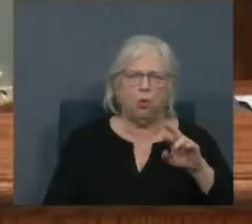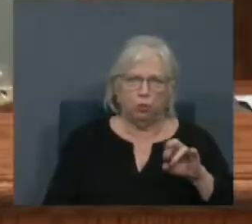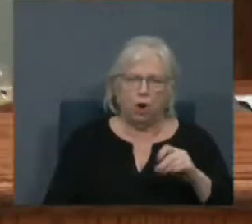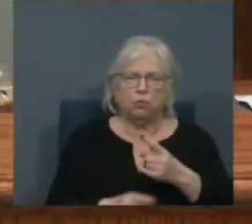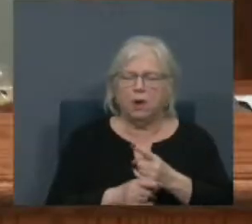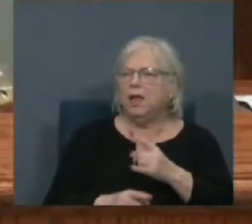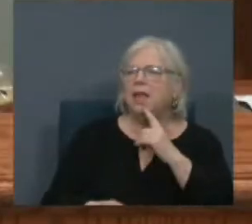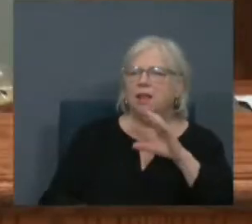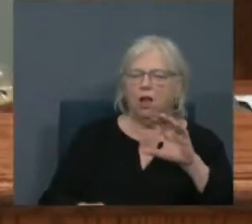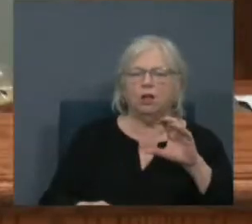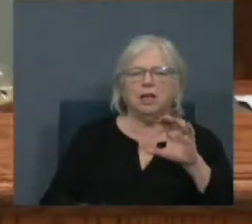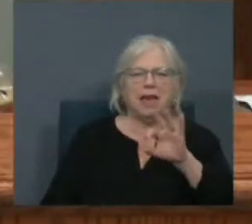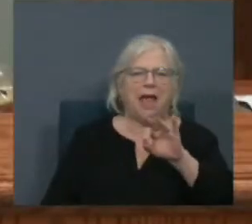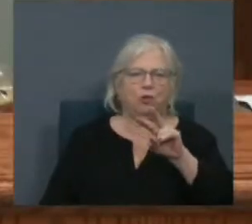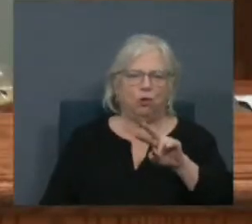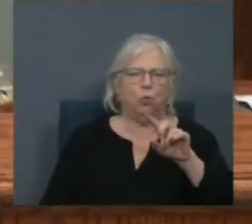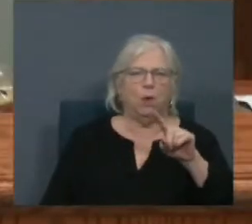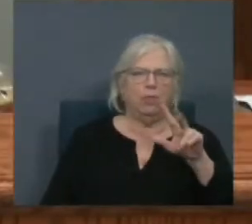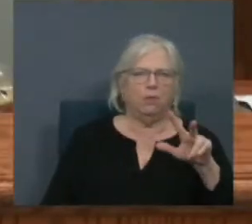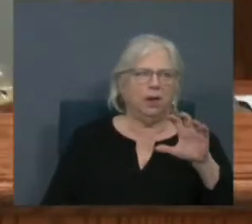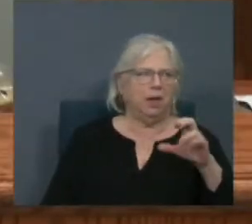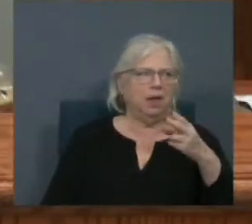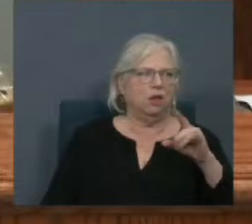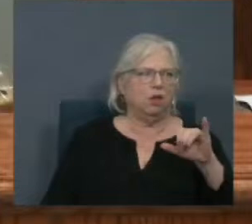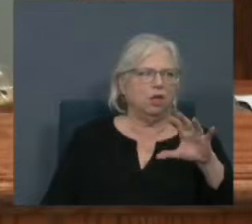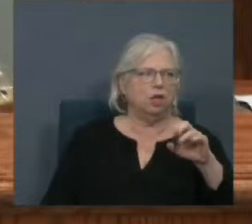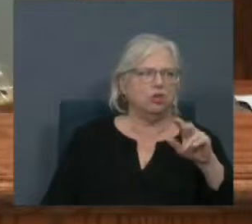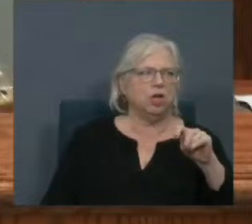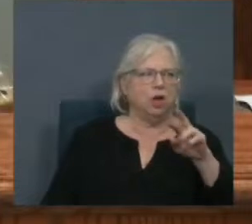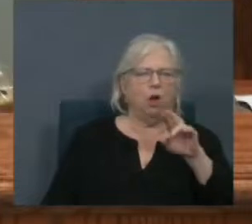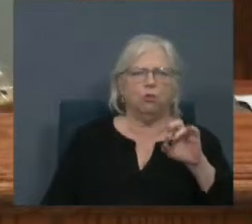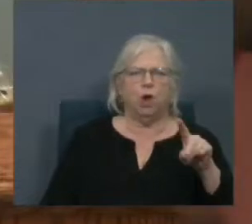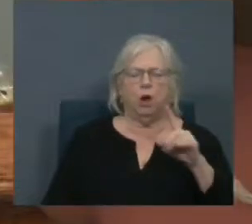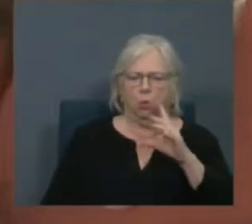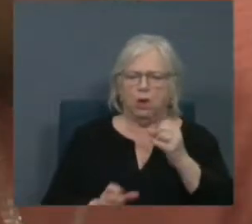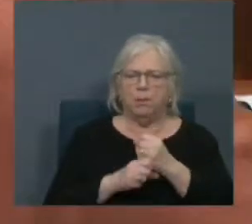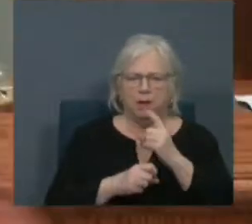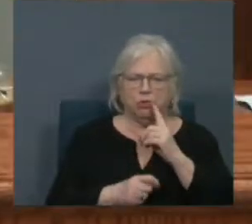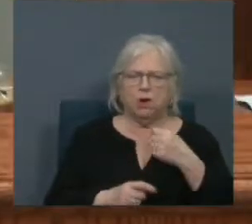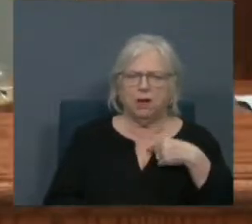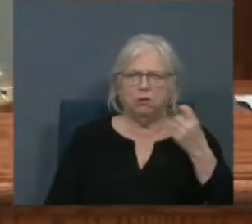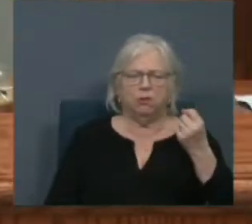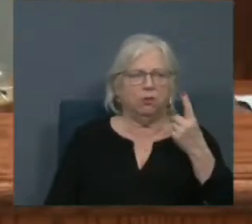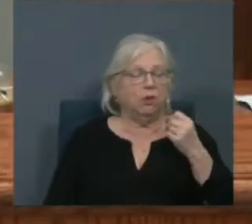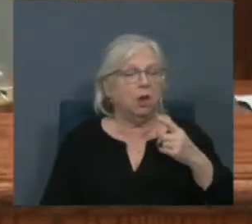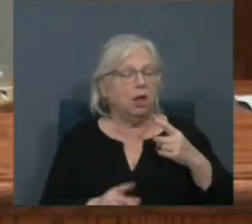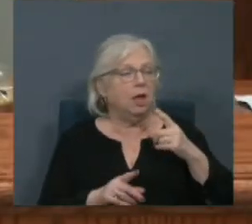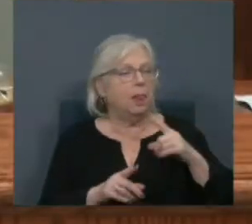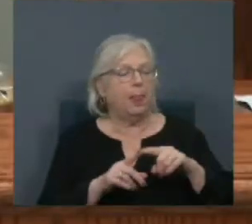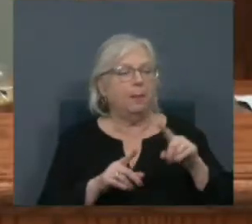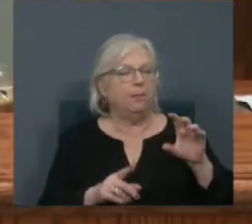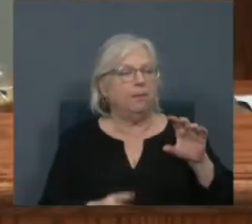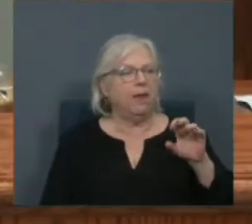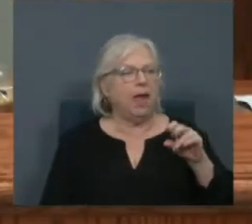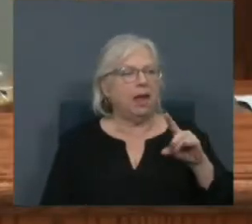on Chico, 9123 Chico Road. Okay, I just wanted to make sure I was. Okay, I'm sorry, it is the Chico Road.